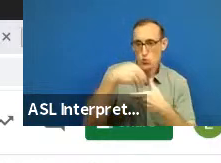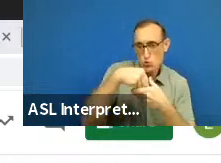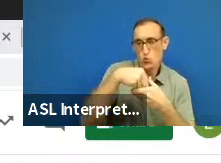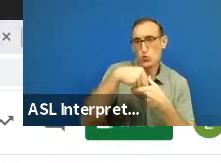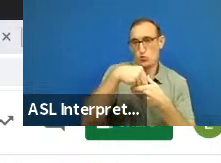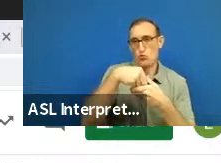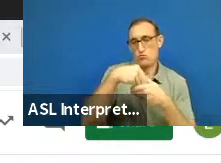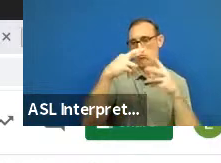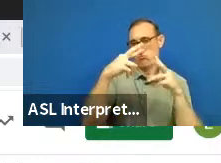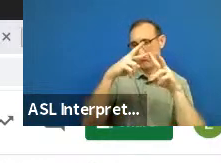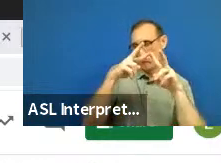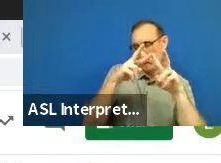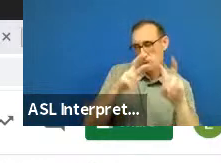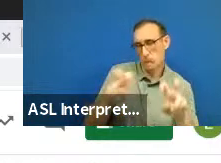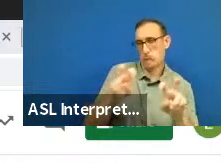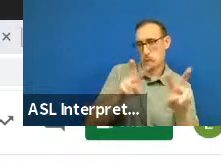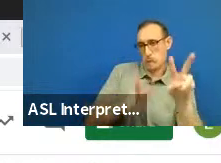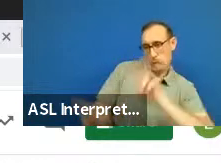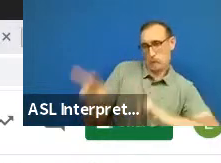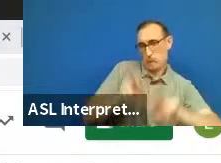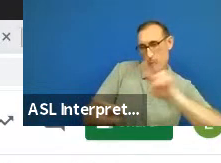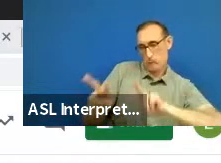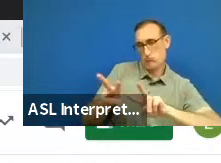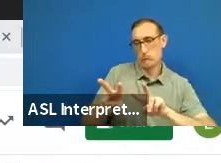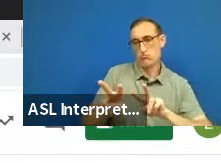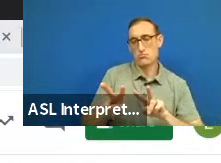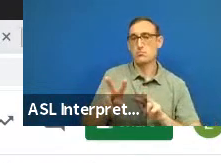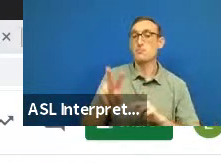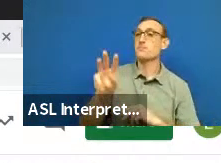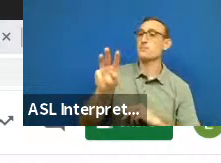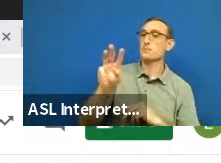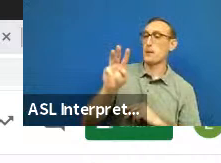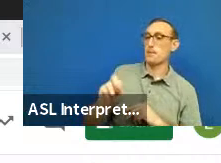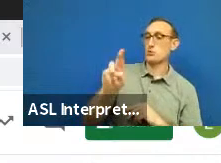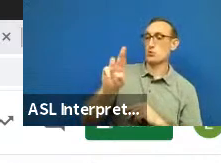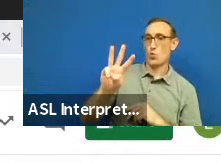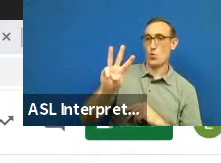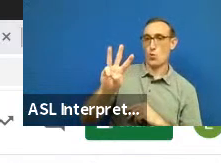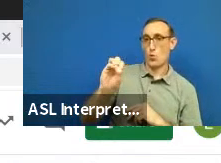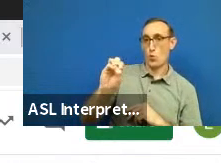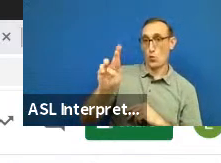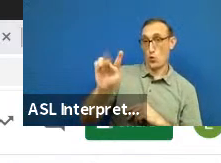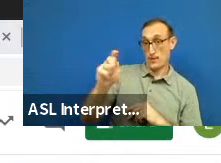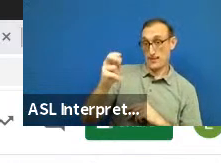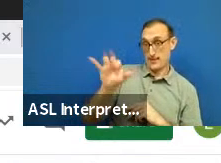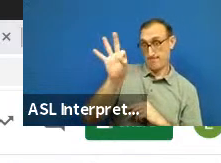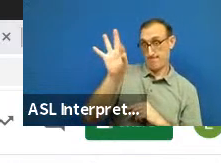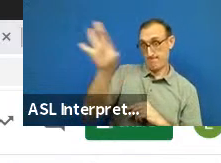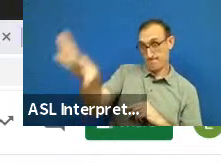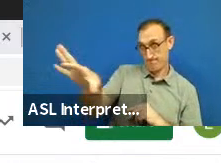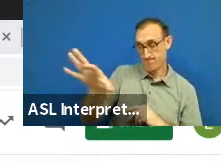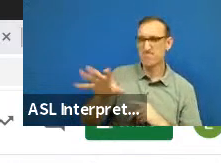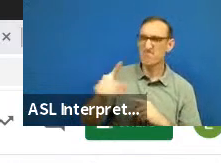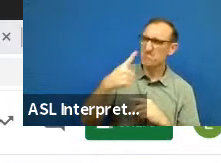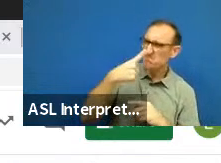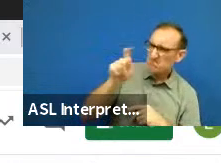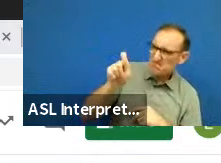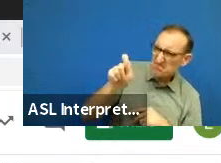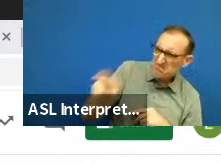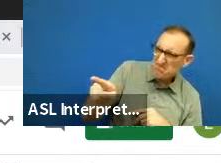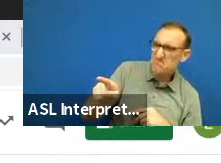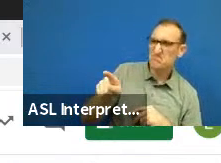I'm going to ask a question here with the norms that we have